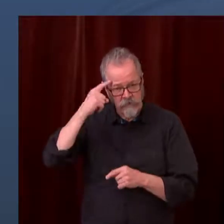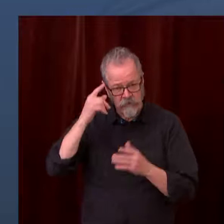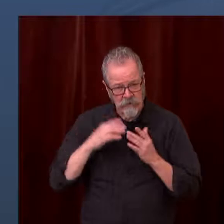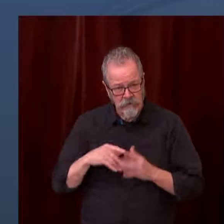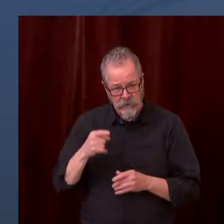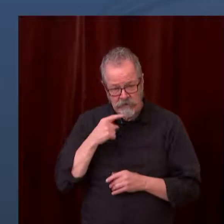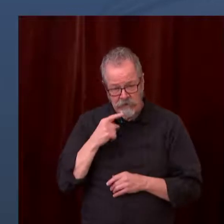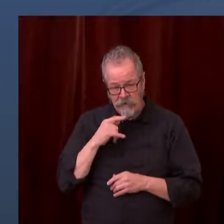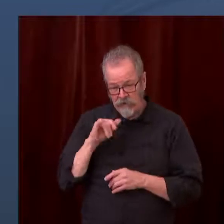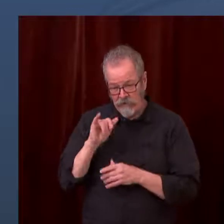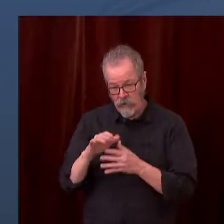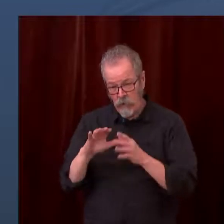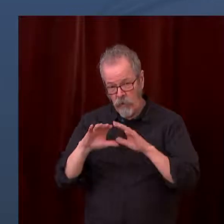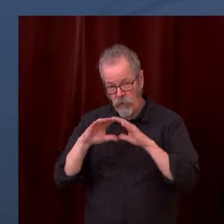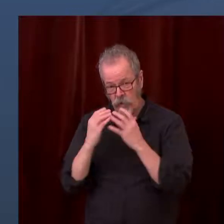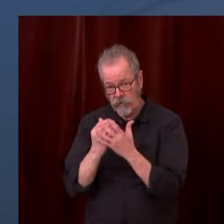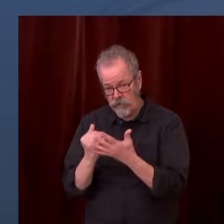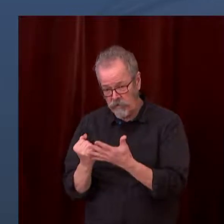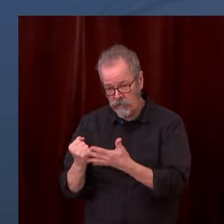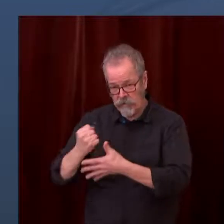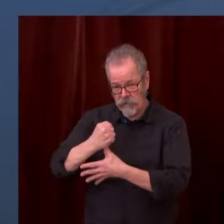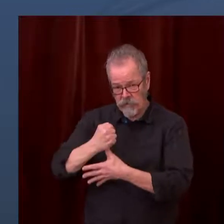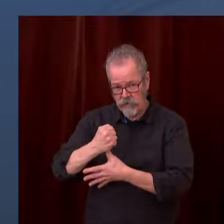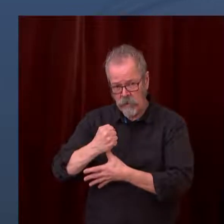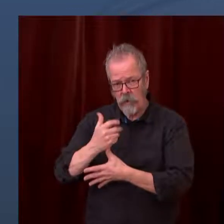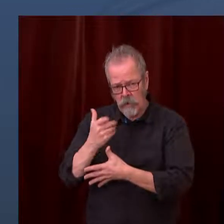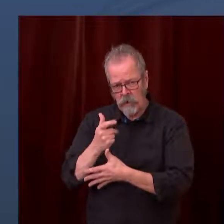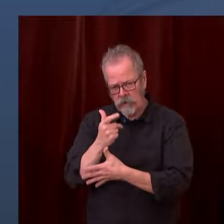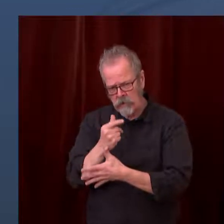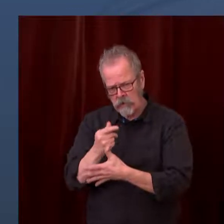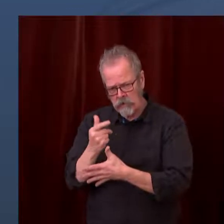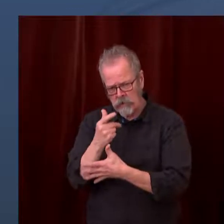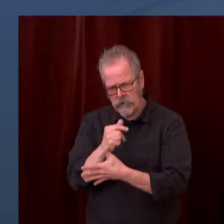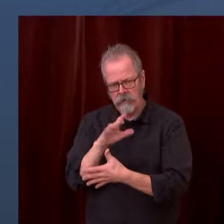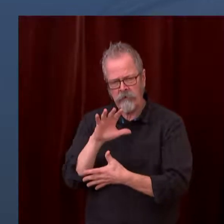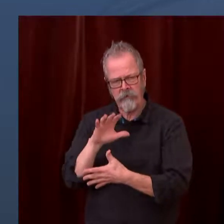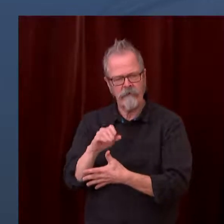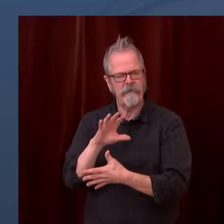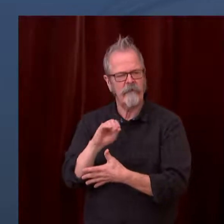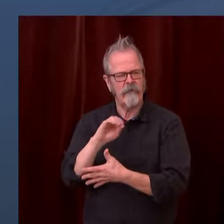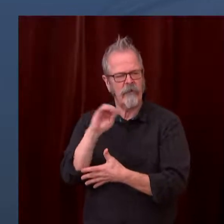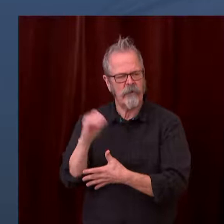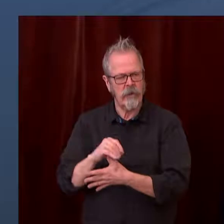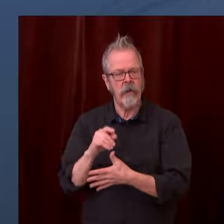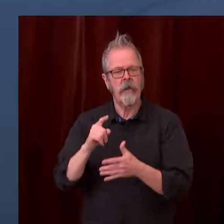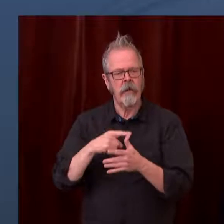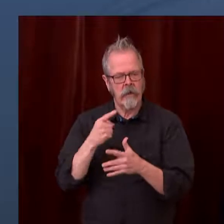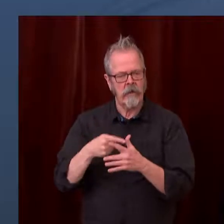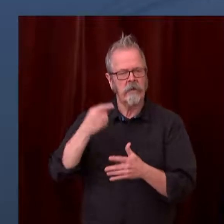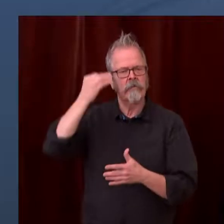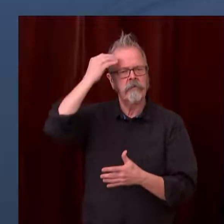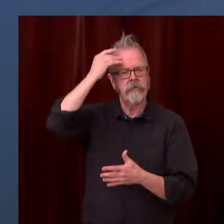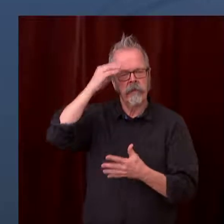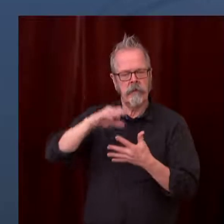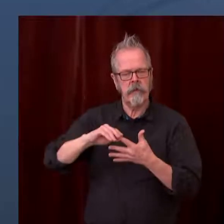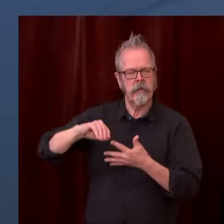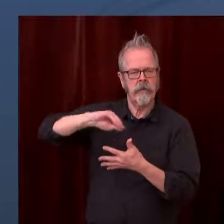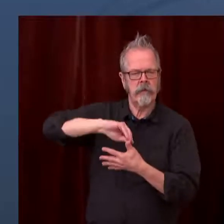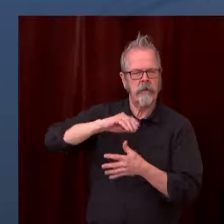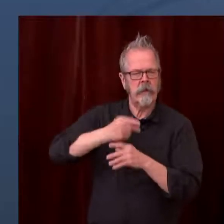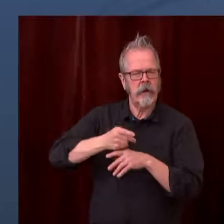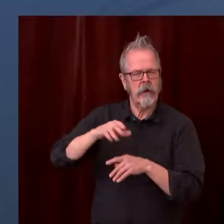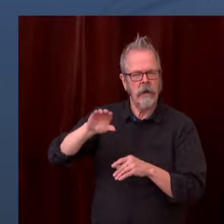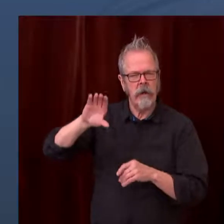why we are continuing to move forward with seniors in the 1B1 category. So we're